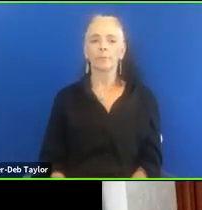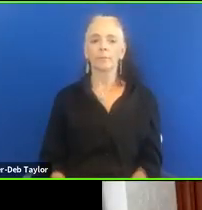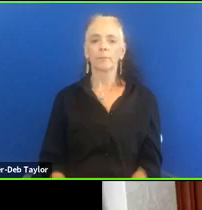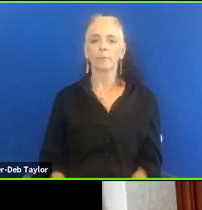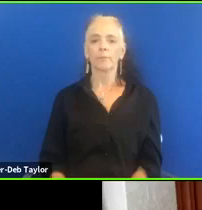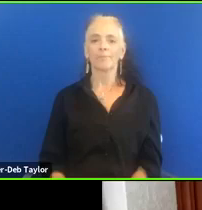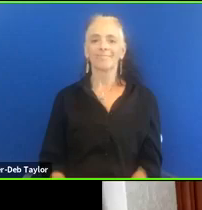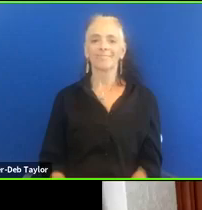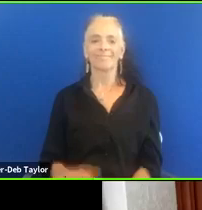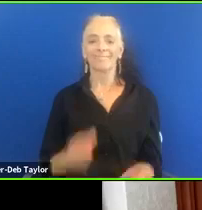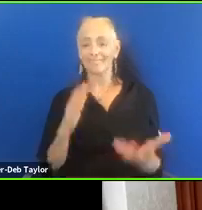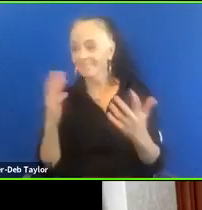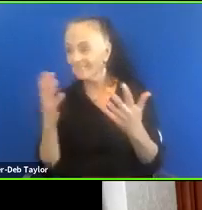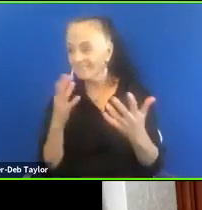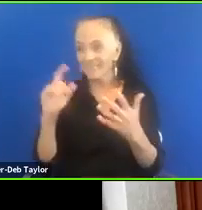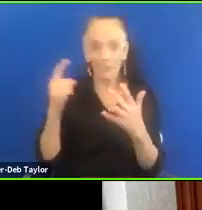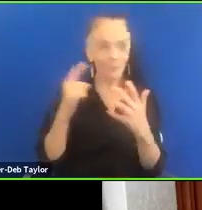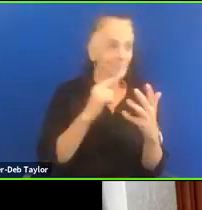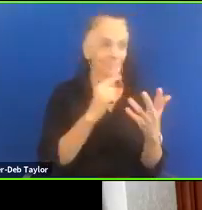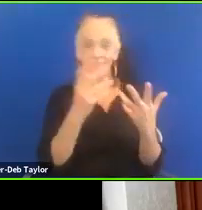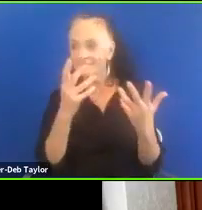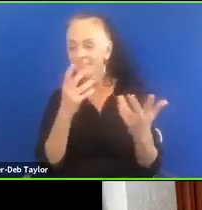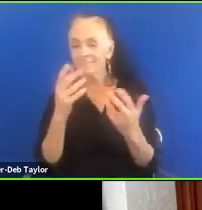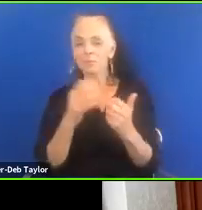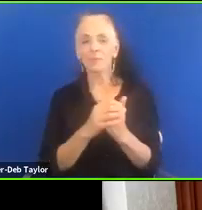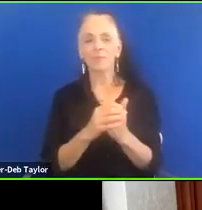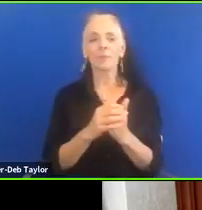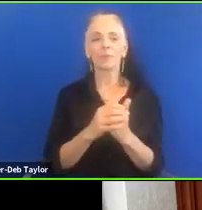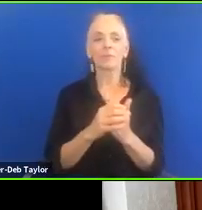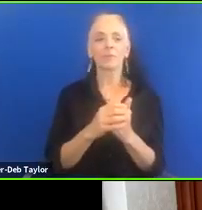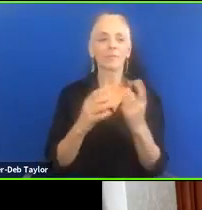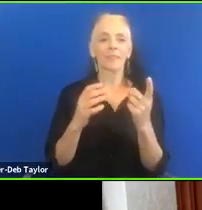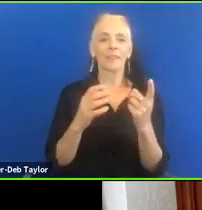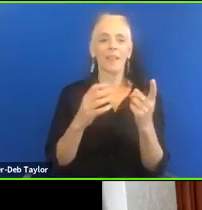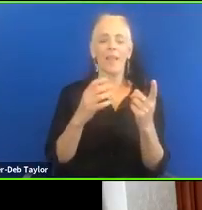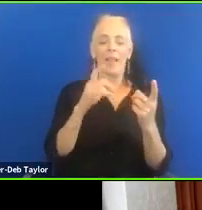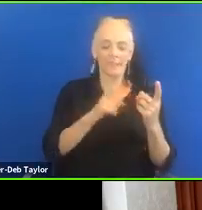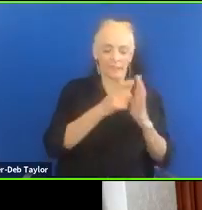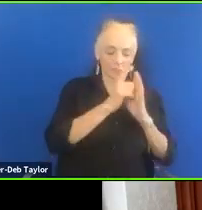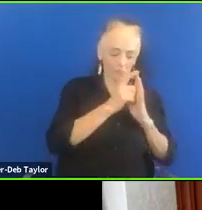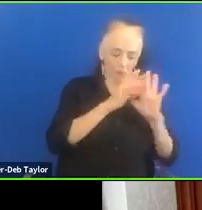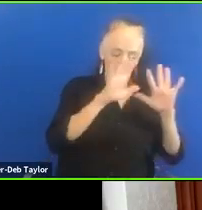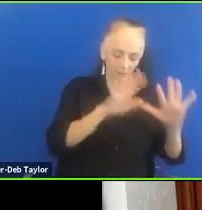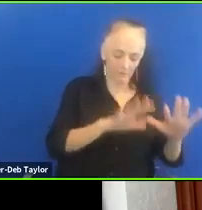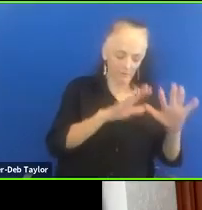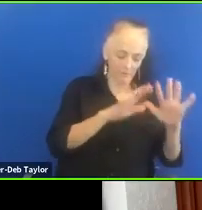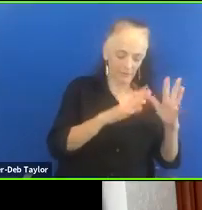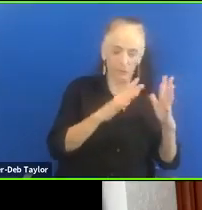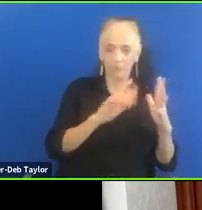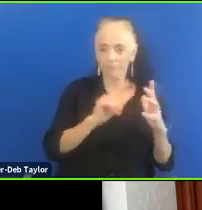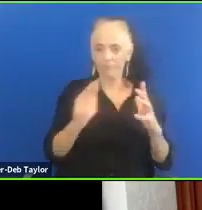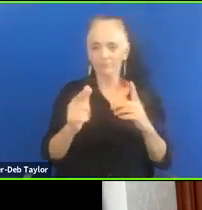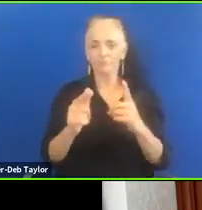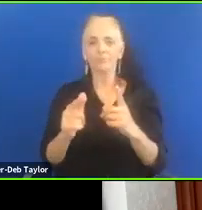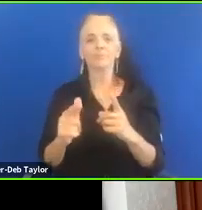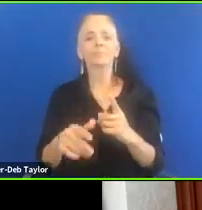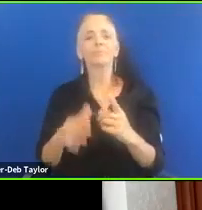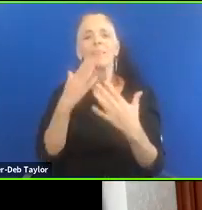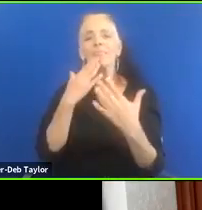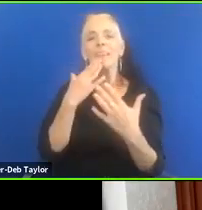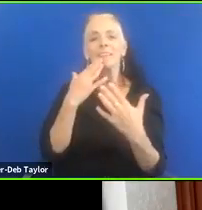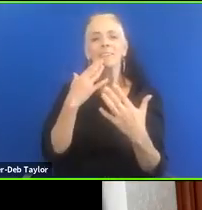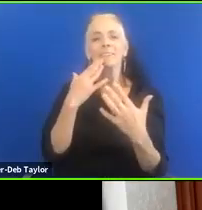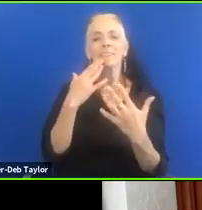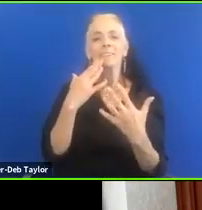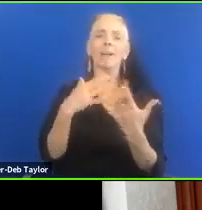you want to go first? Yeah. I could use a little mental break to absorb. Sure. Thank you for the question. You know, just